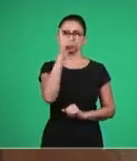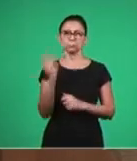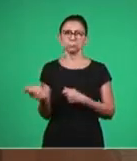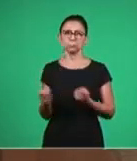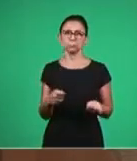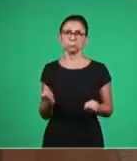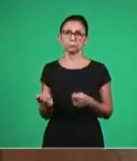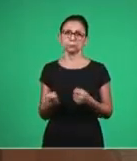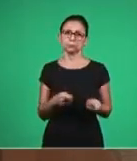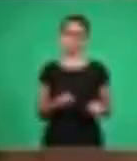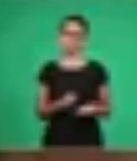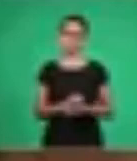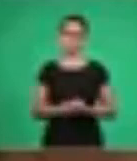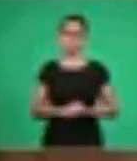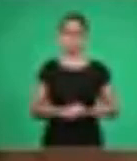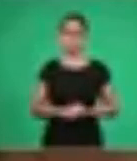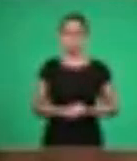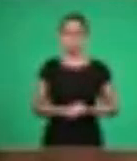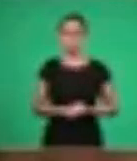that it